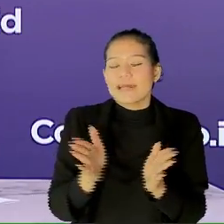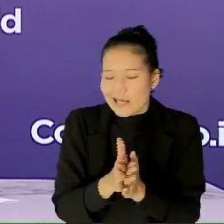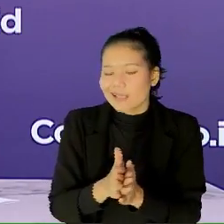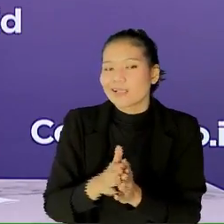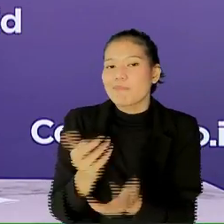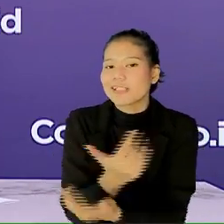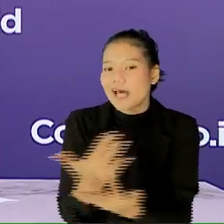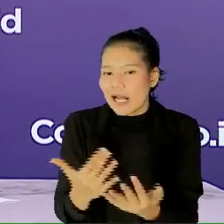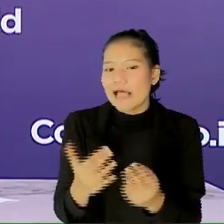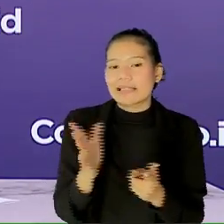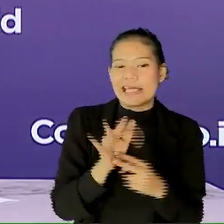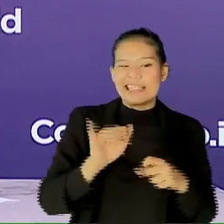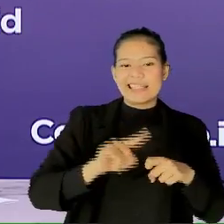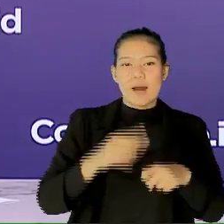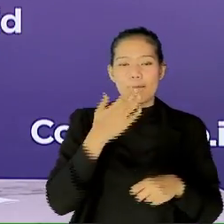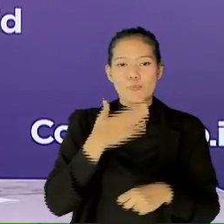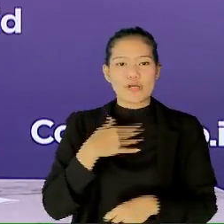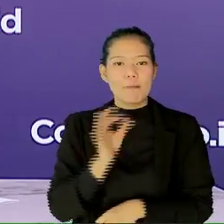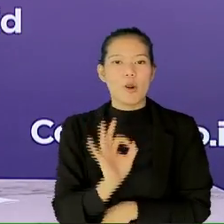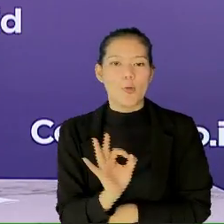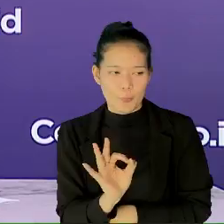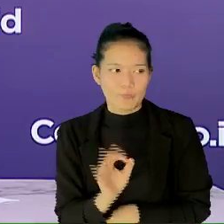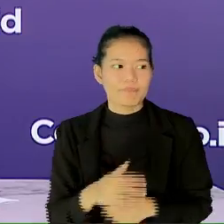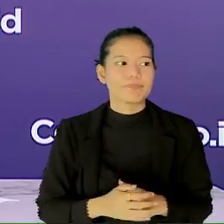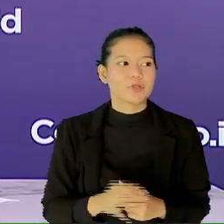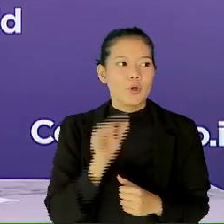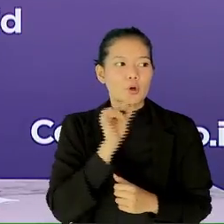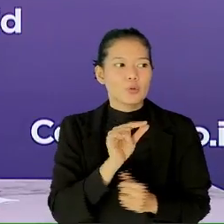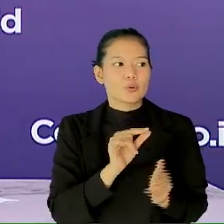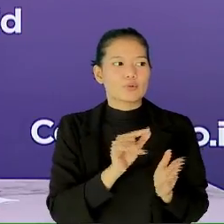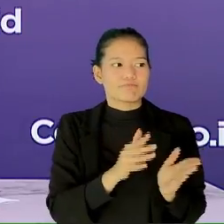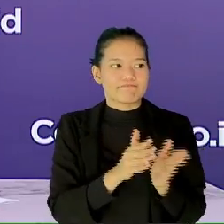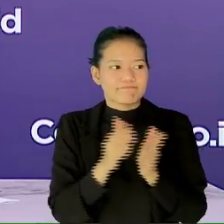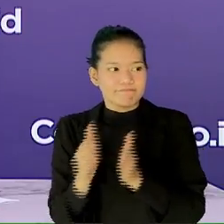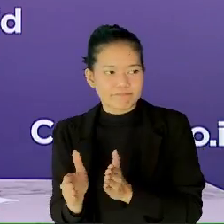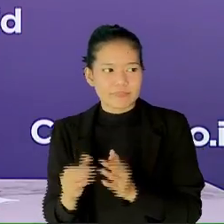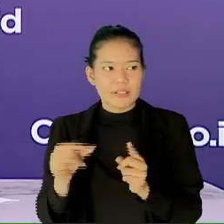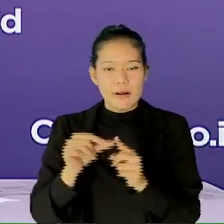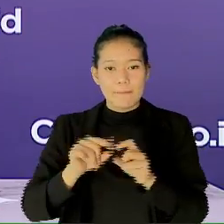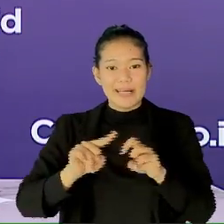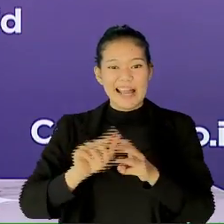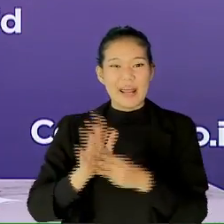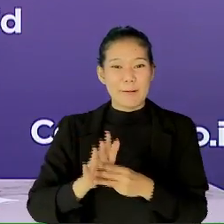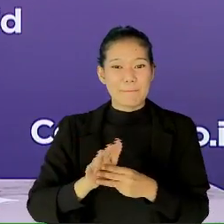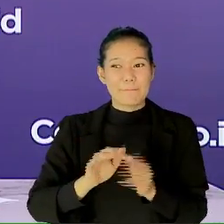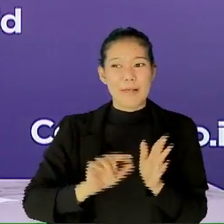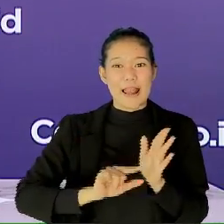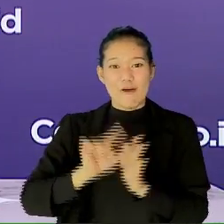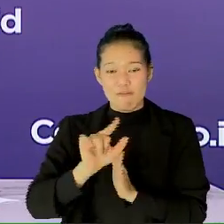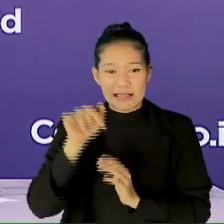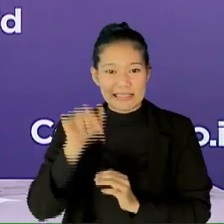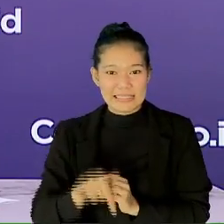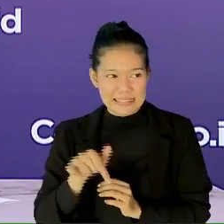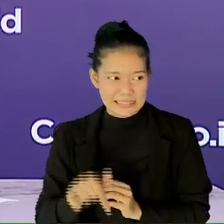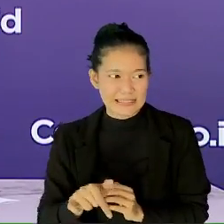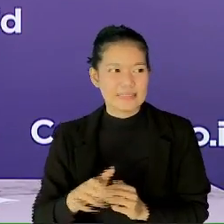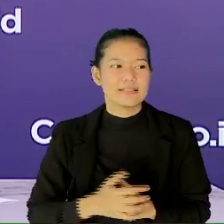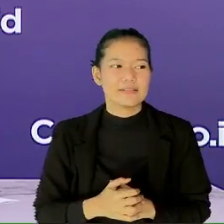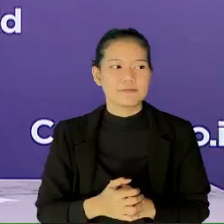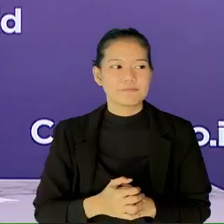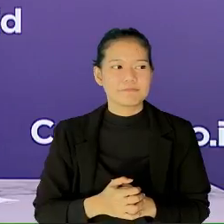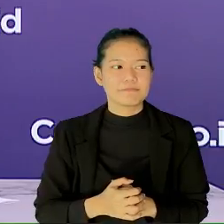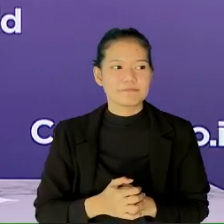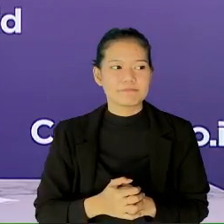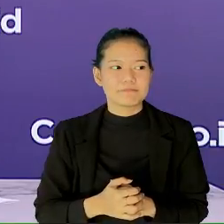As for calculating the PPKM level, in principle, these temporary decisions has been made especially